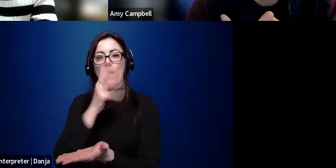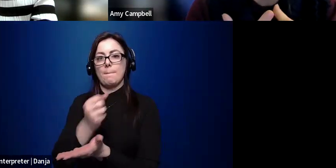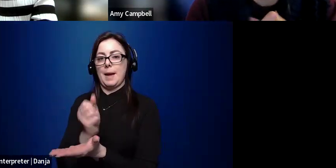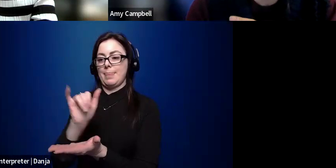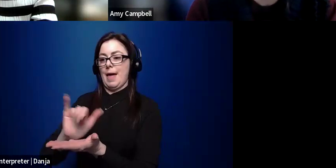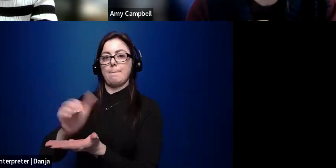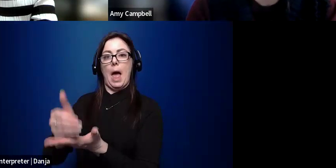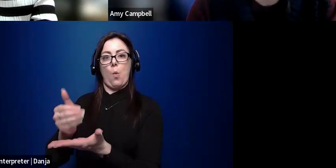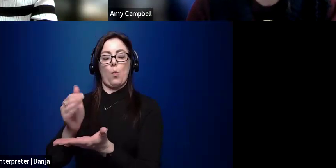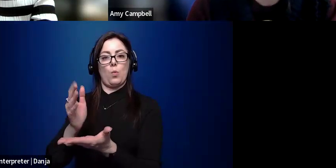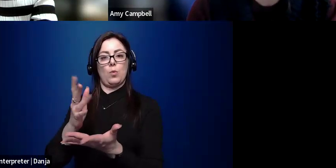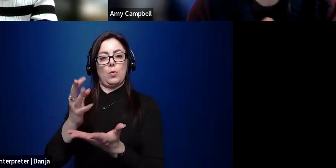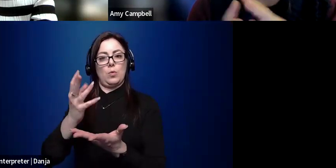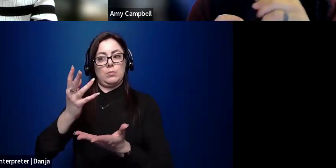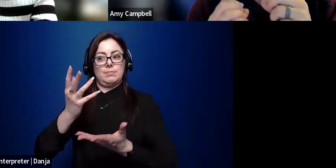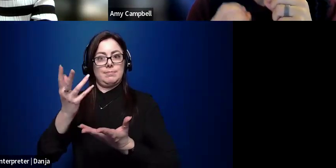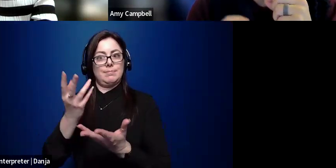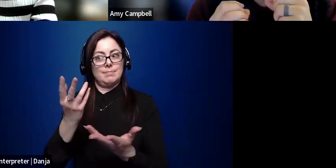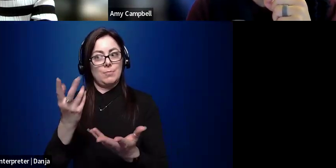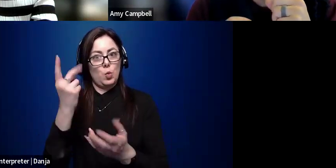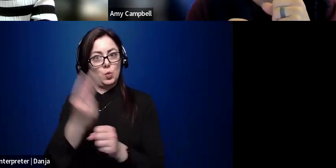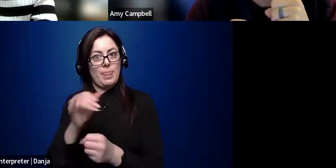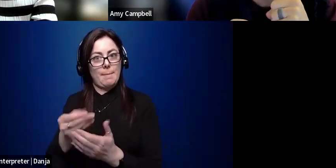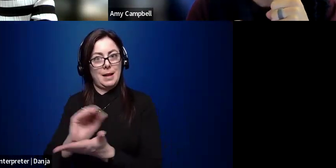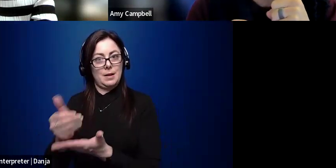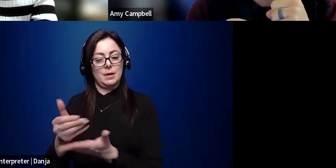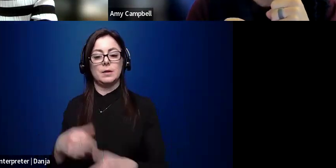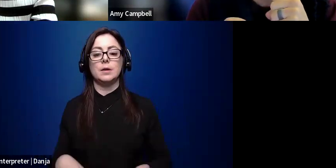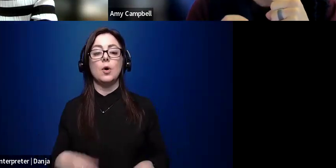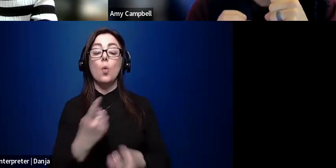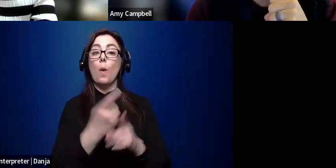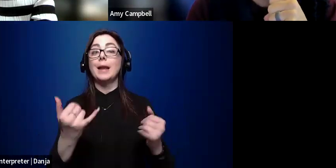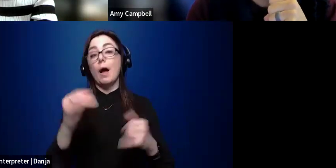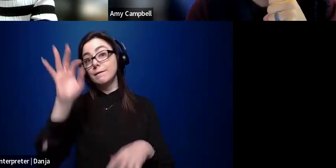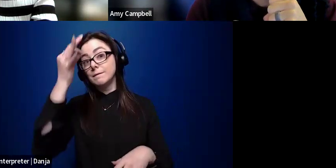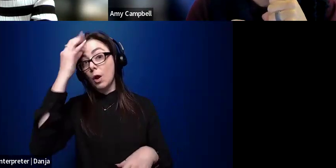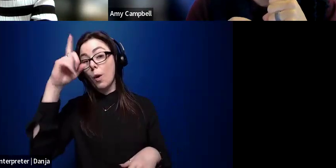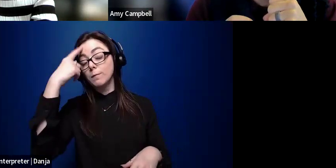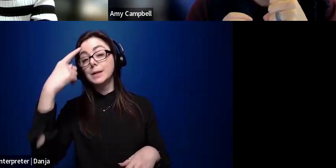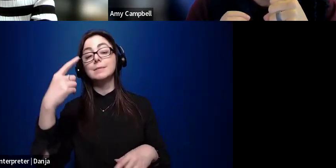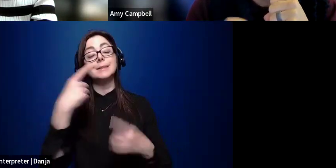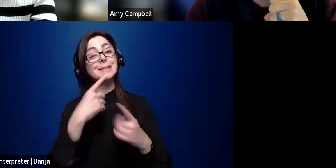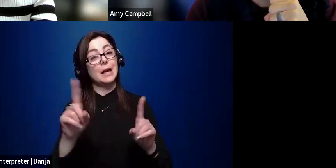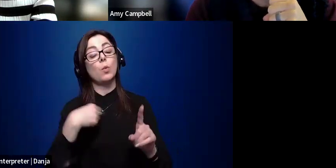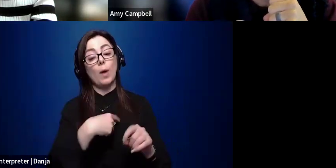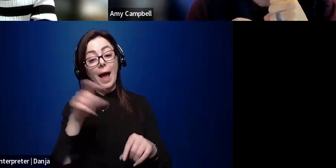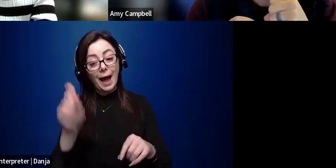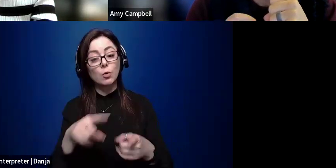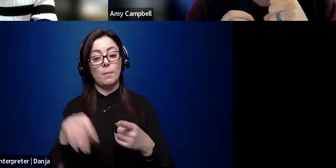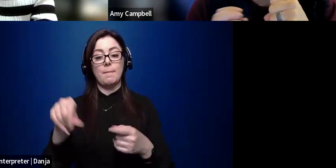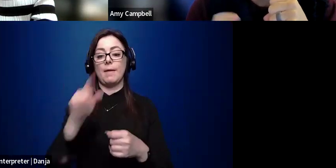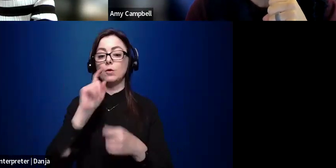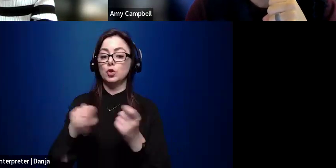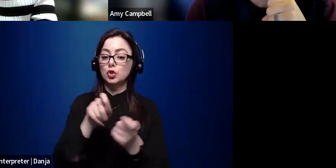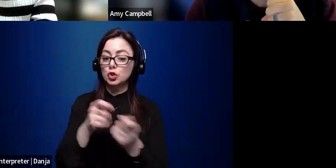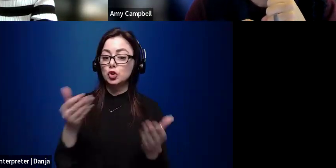Right now, the federal government says we have to pay for certain services like residential care, nursing